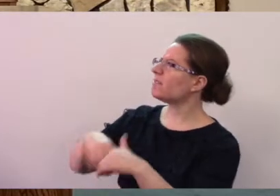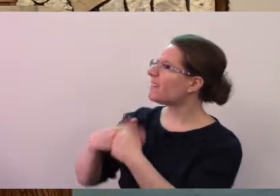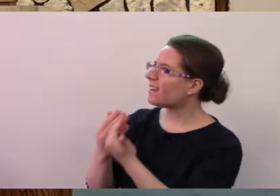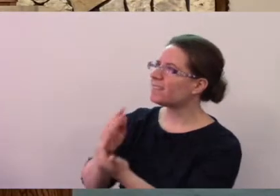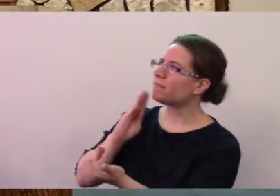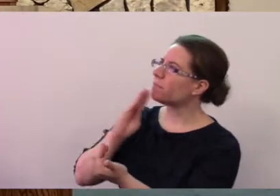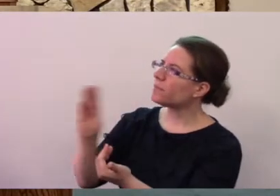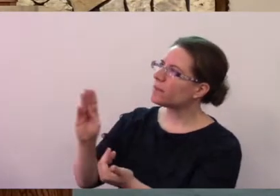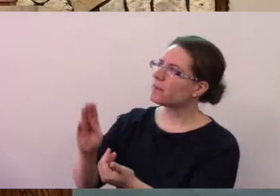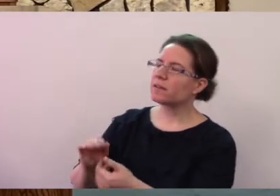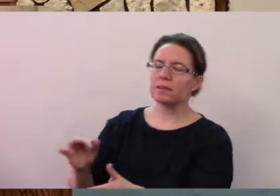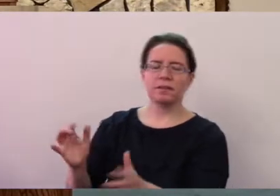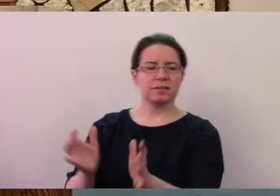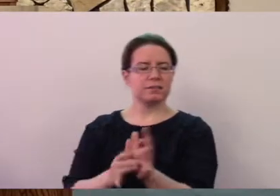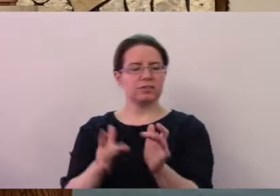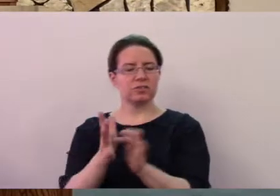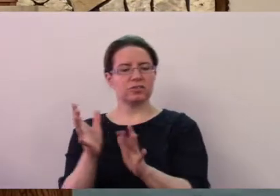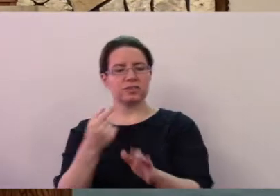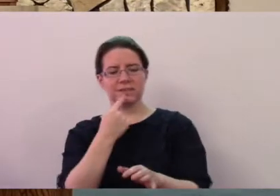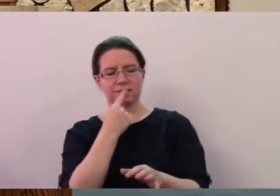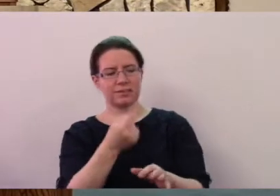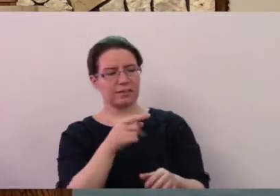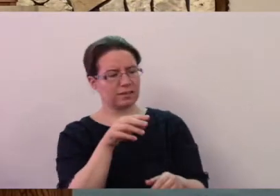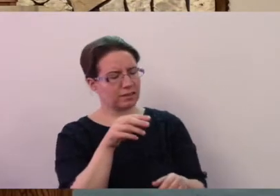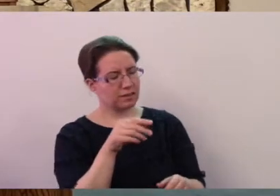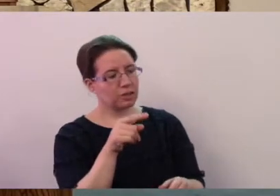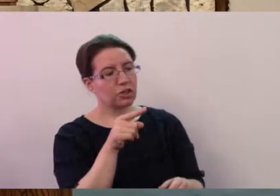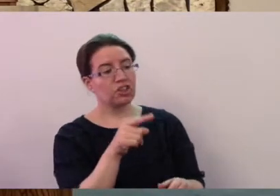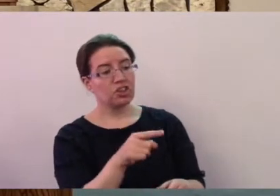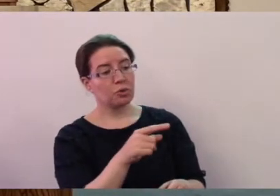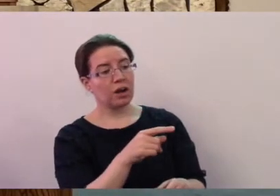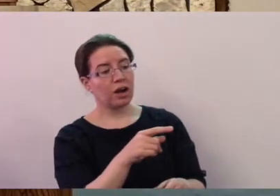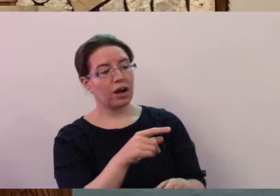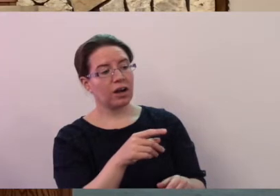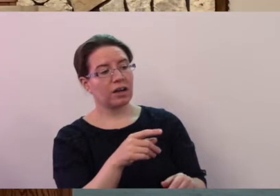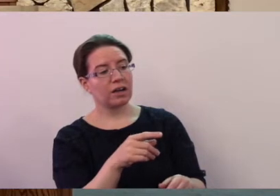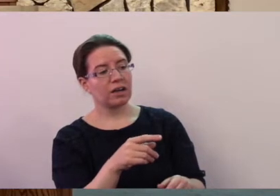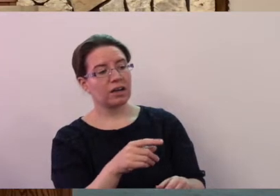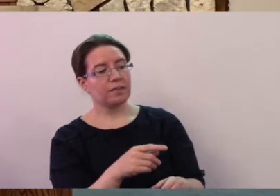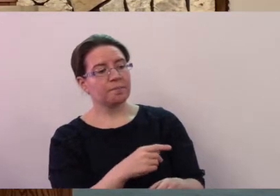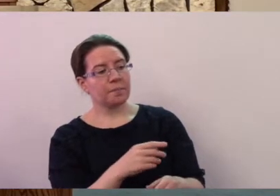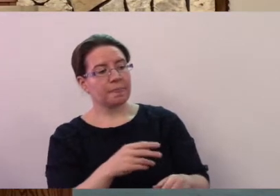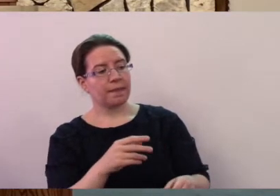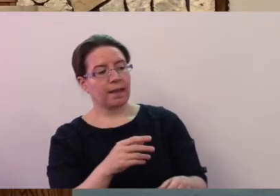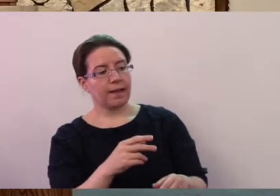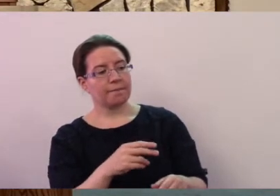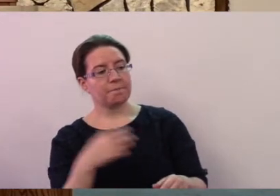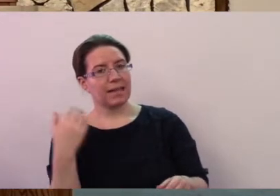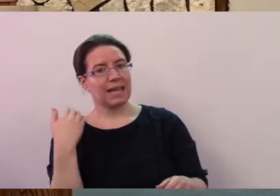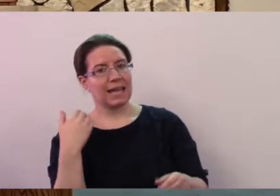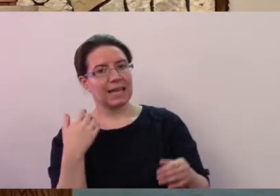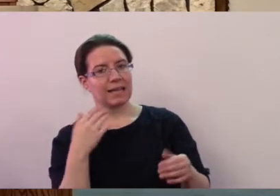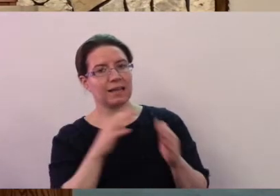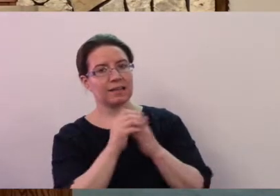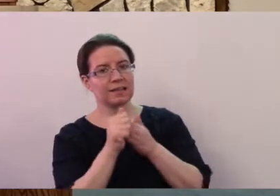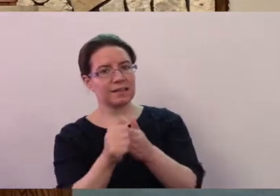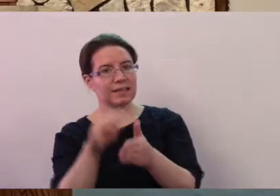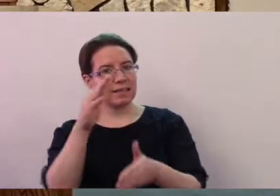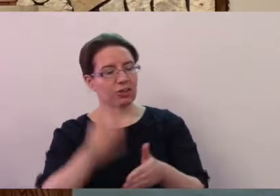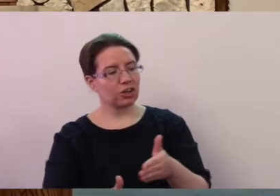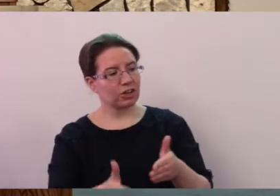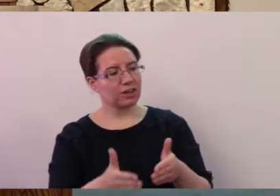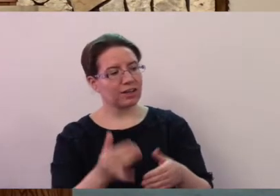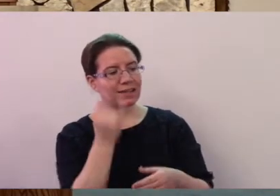be? Jesus answered and said unto him, Art thou a master of Israel and knowest not these things? You should know